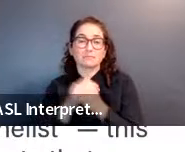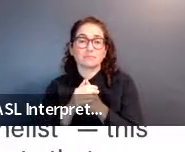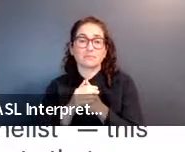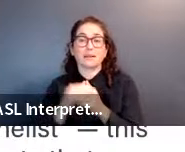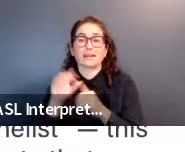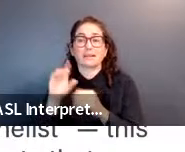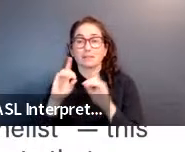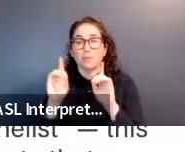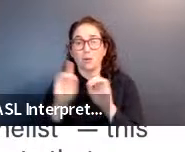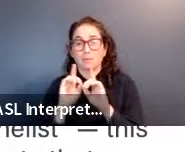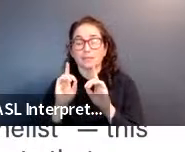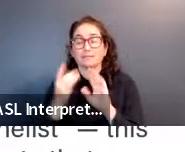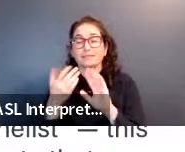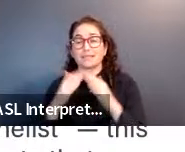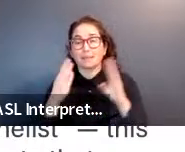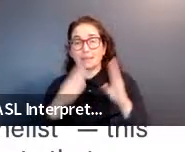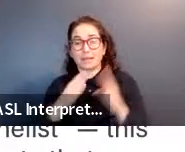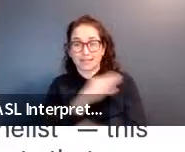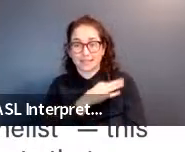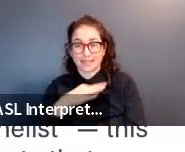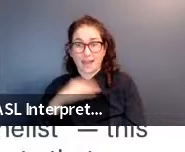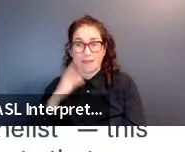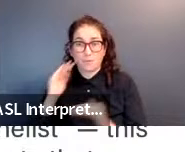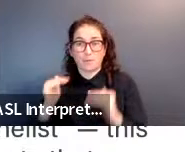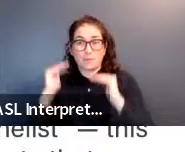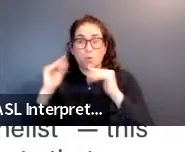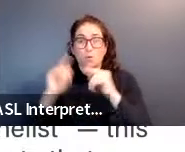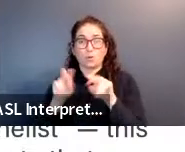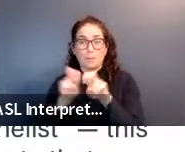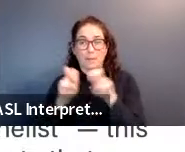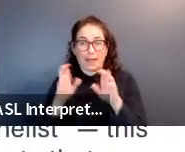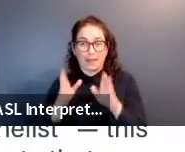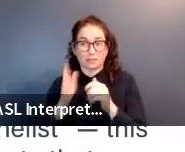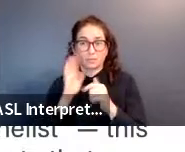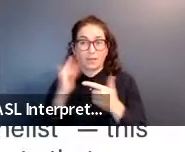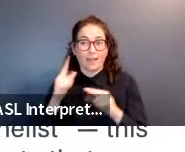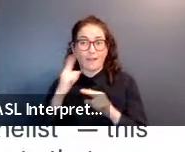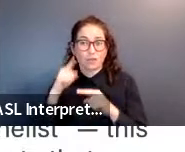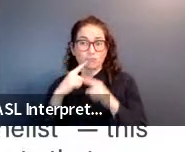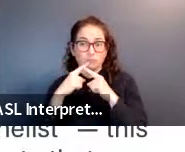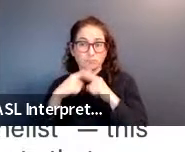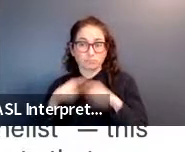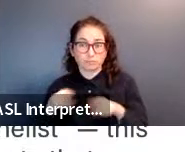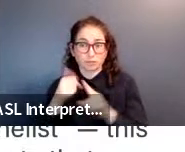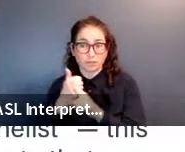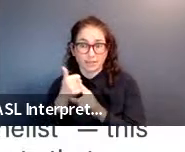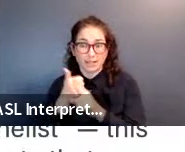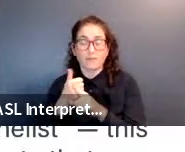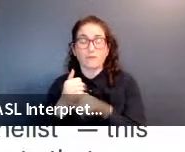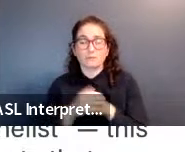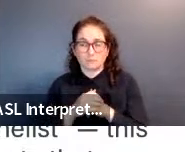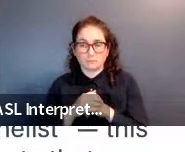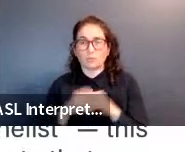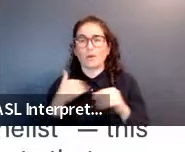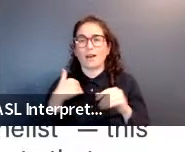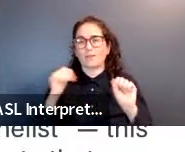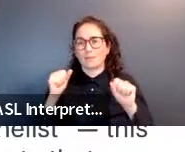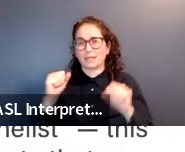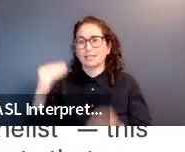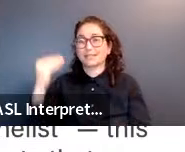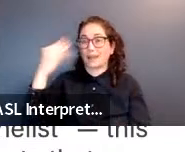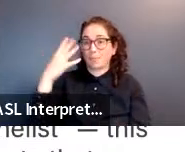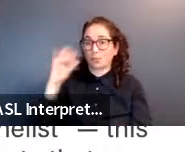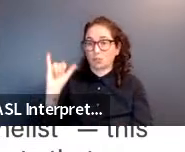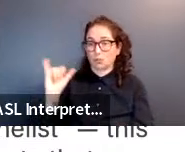Planning staff, and you will be promoted to panelist. This will allow you to unmute your microphone and the ability to turn on your